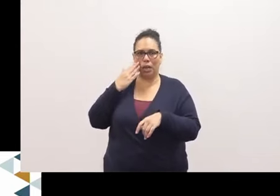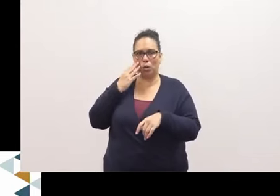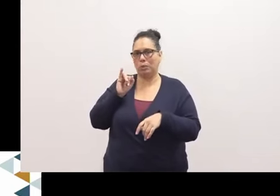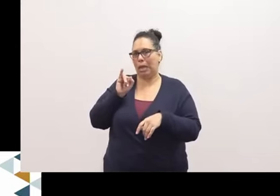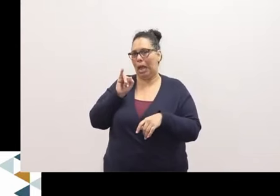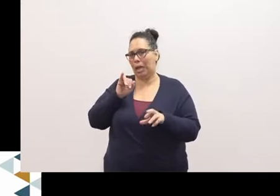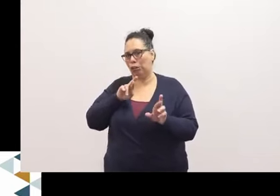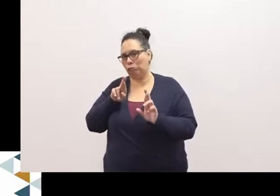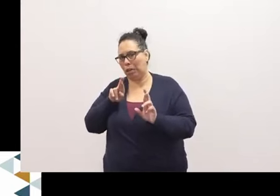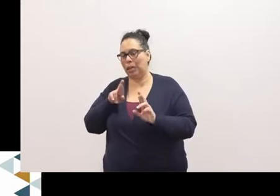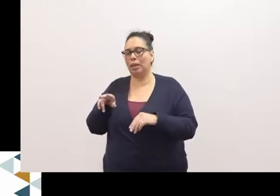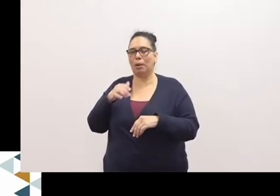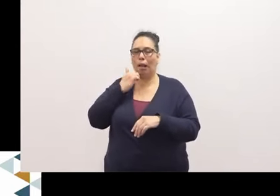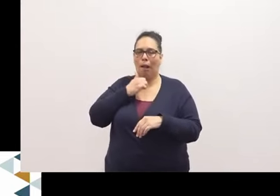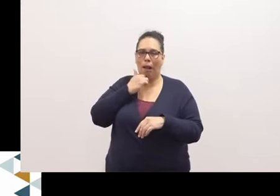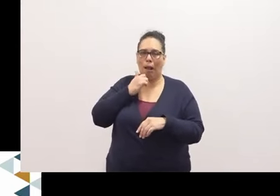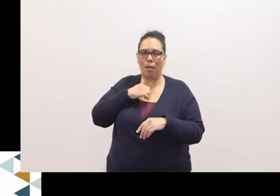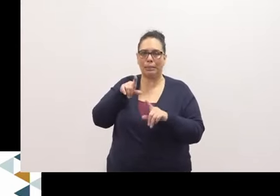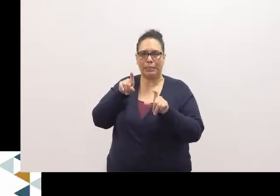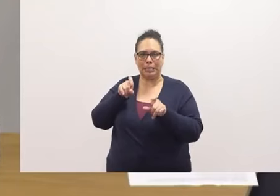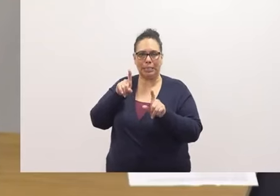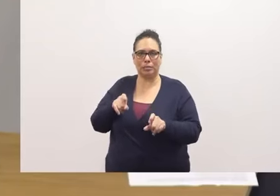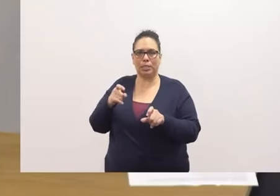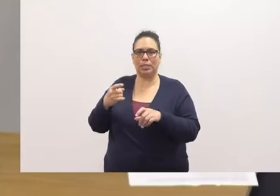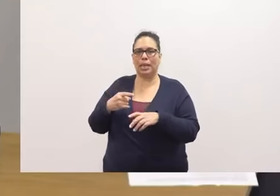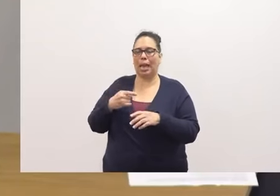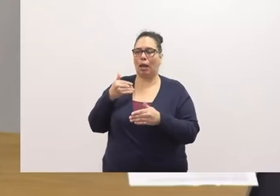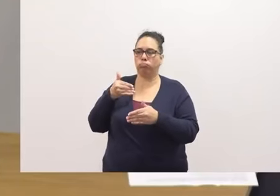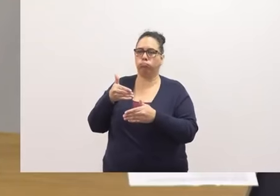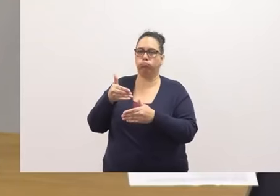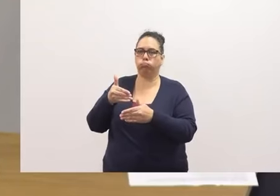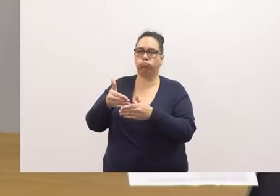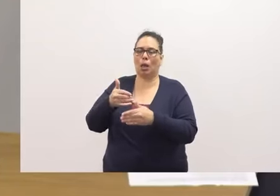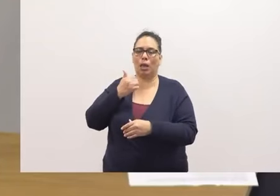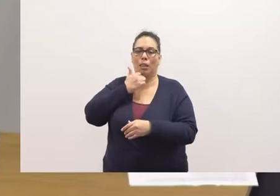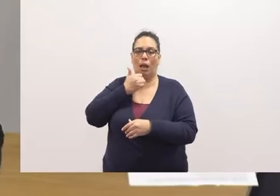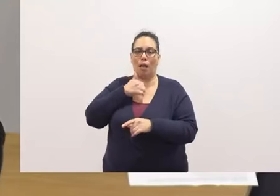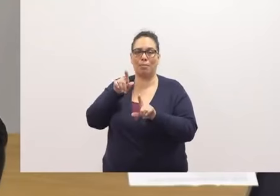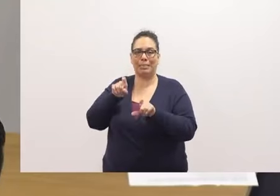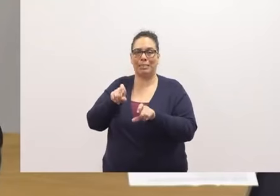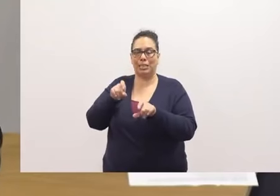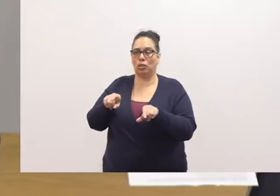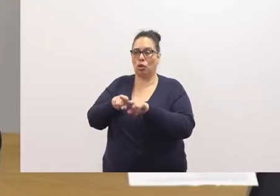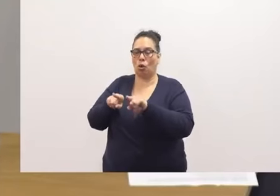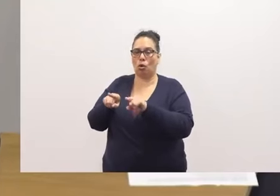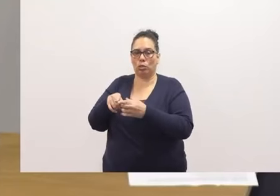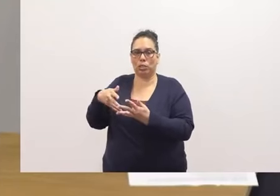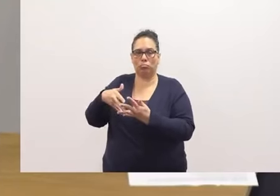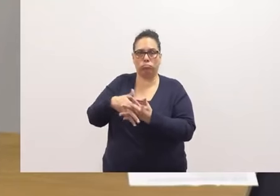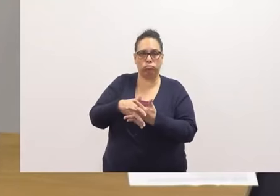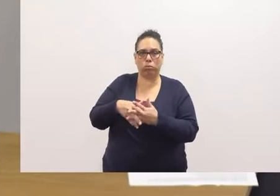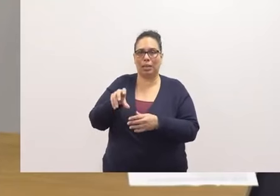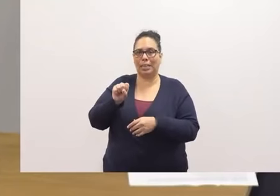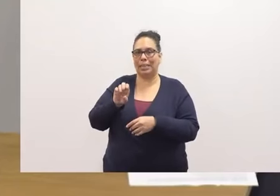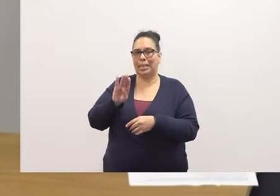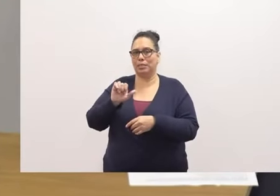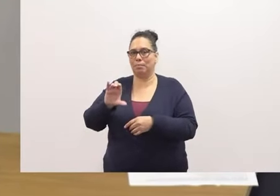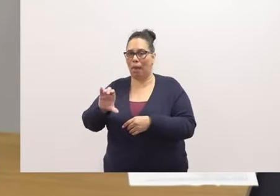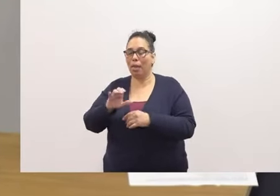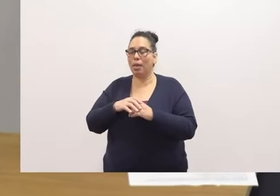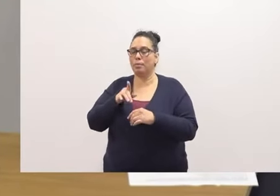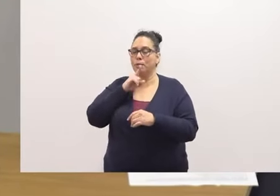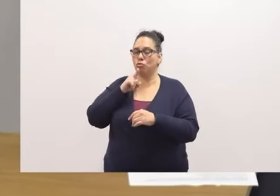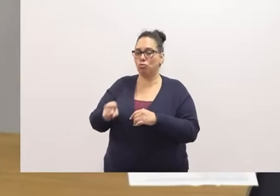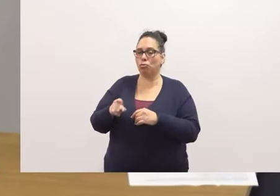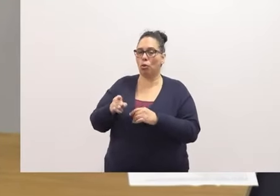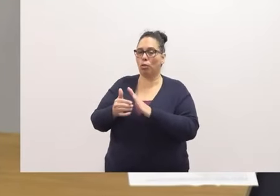we also look at our common assessments that we use and how they're moving towards, because our common assessments are also grounded in SBAC, you know, and making